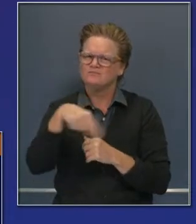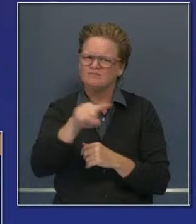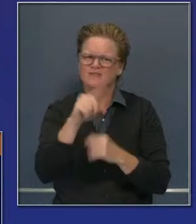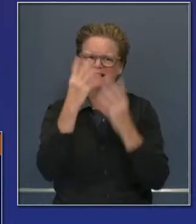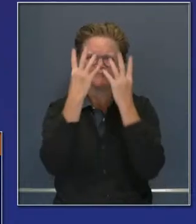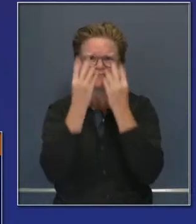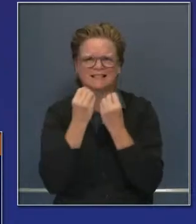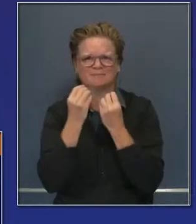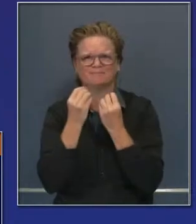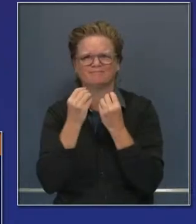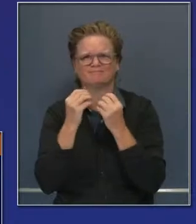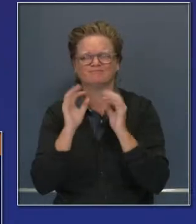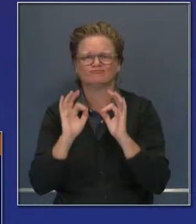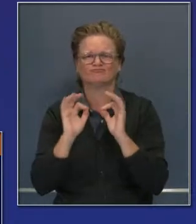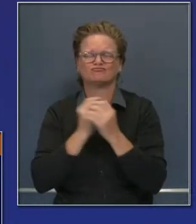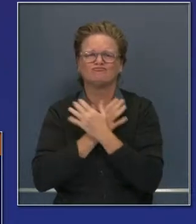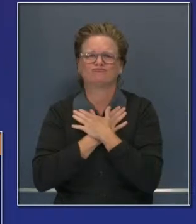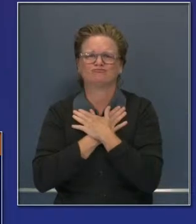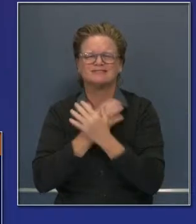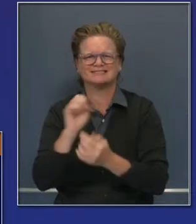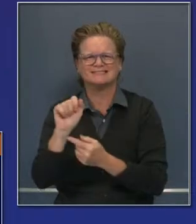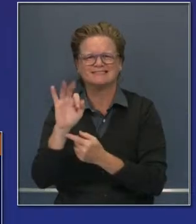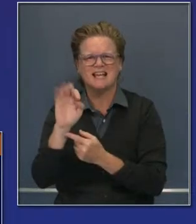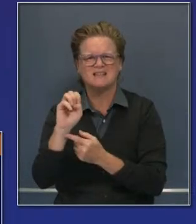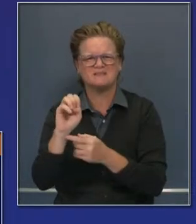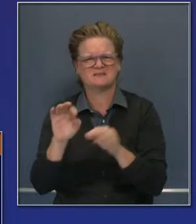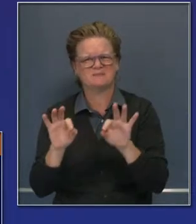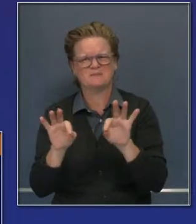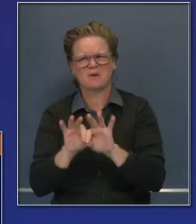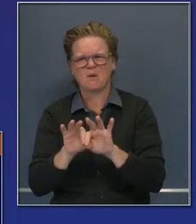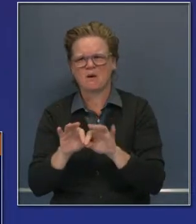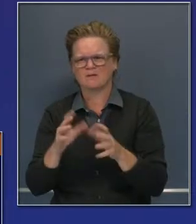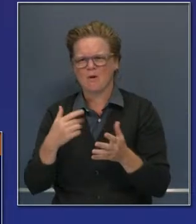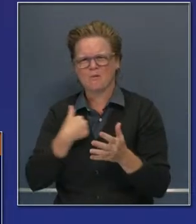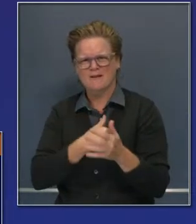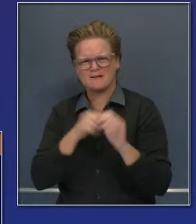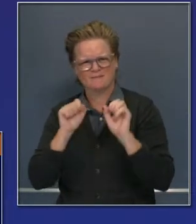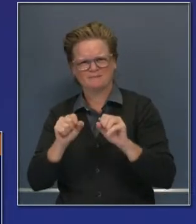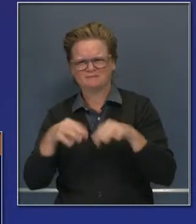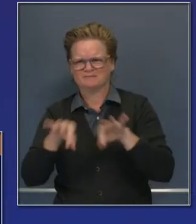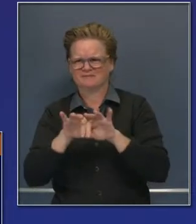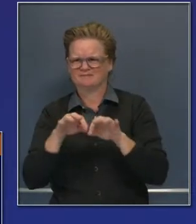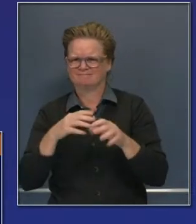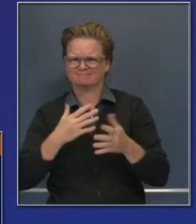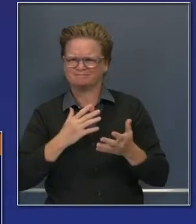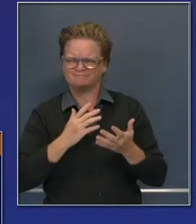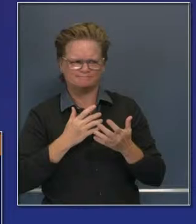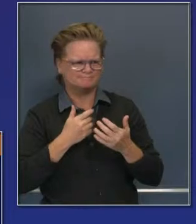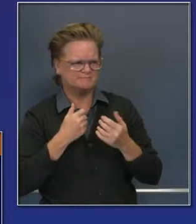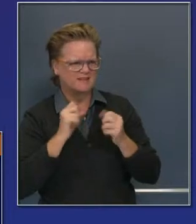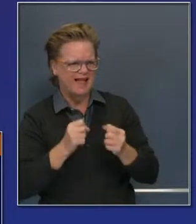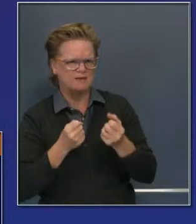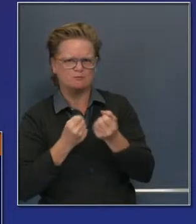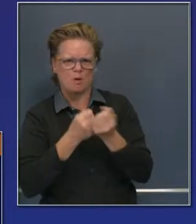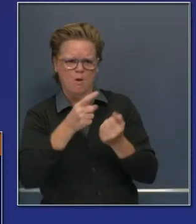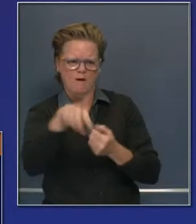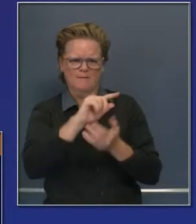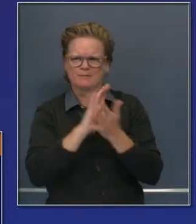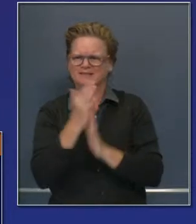believe, begins to more substantively and permanently address homelessness. $236 million,